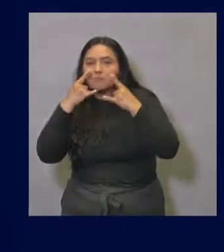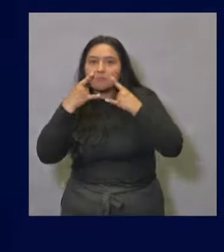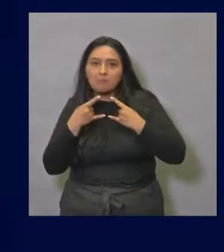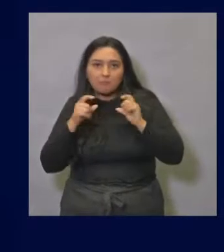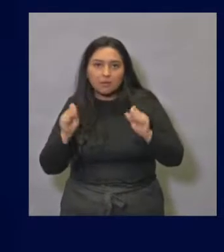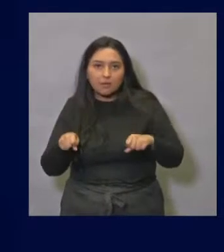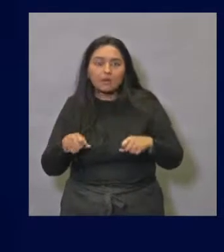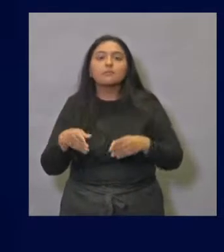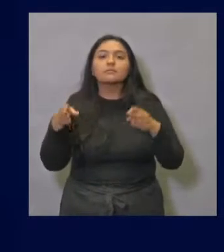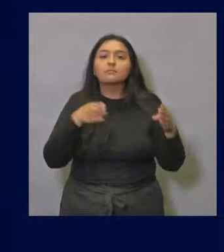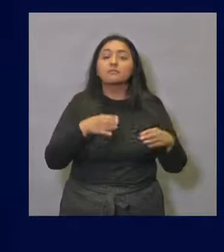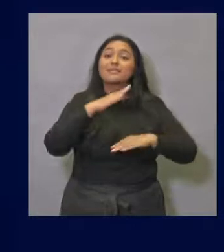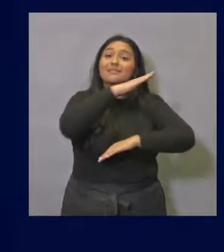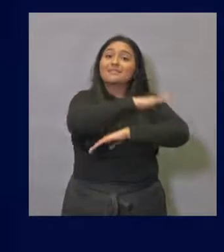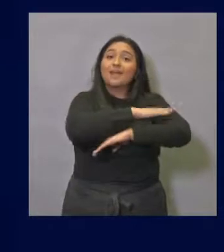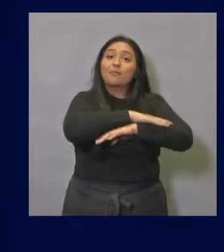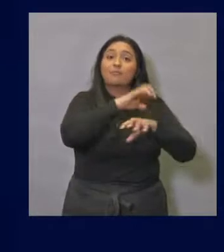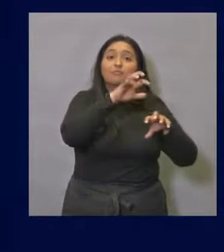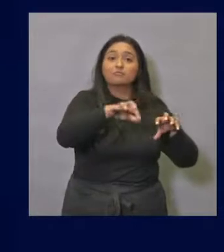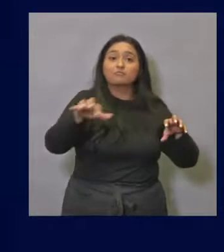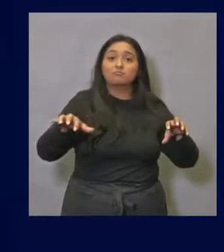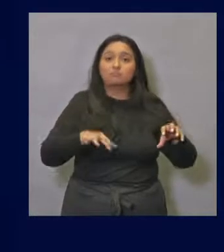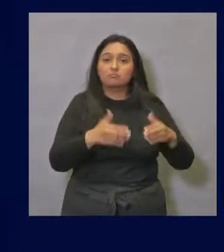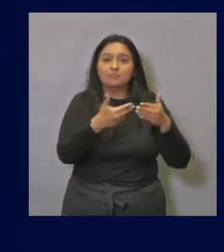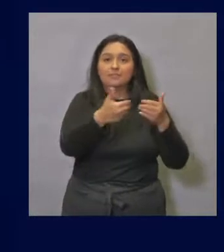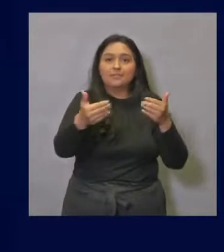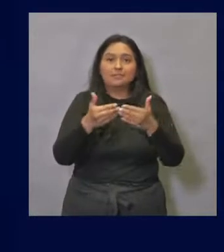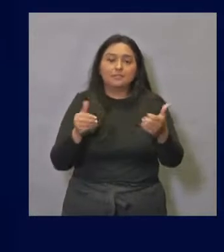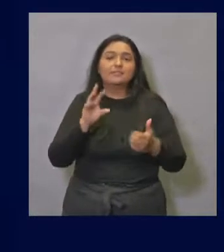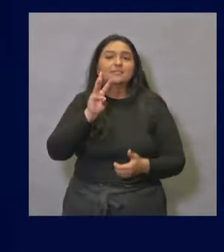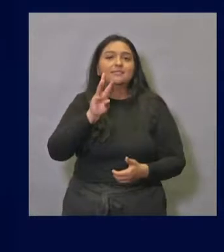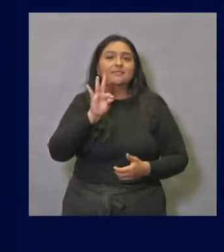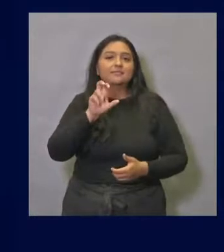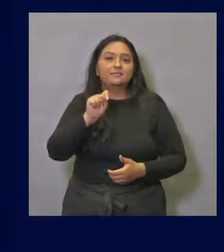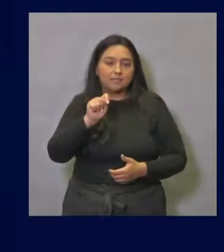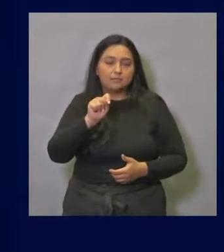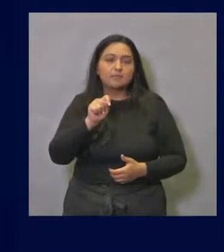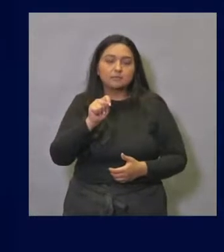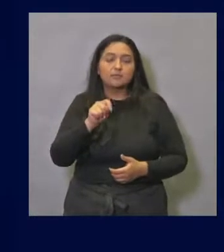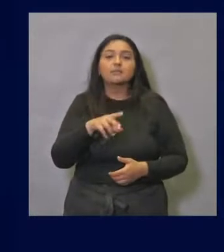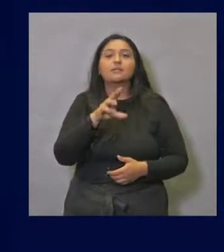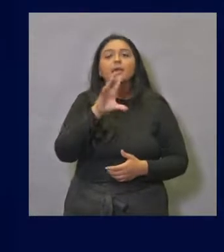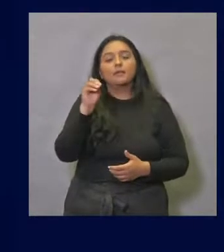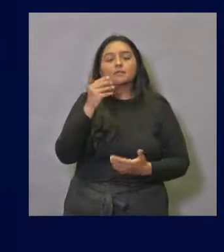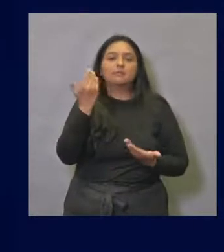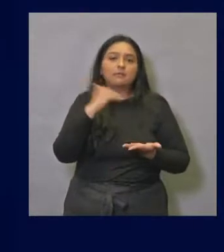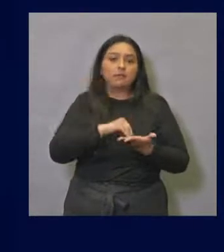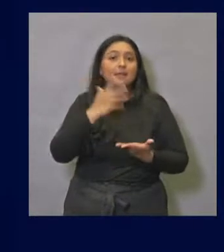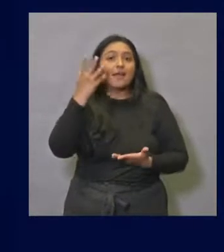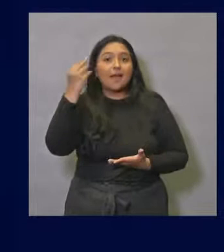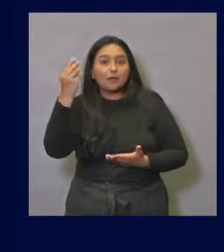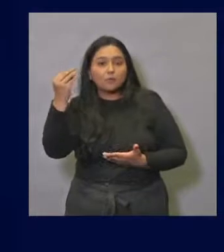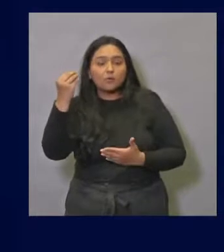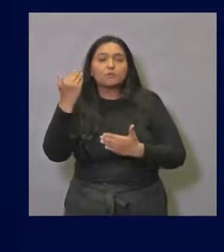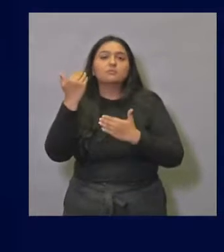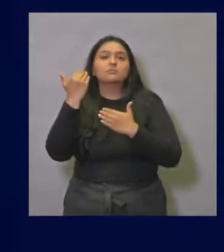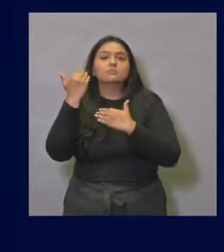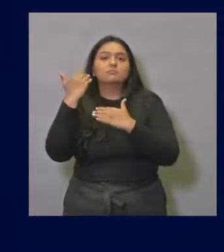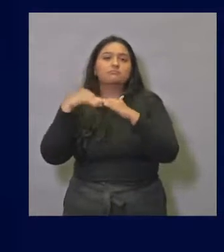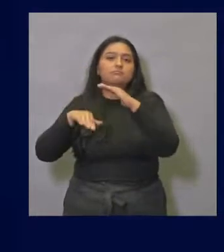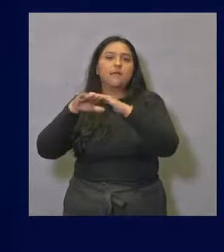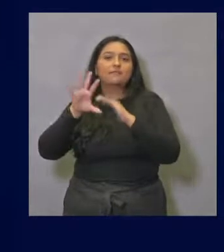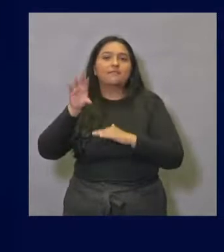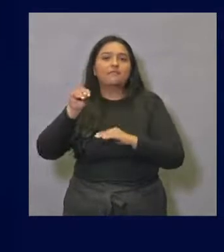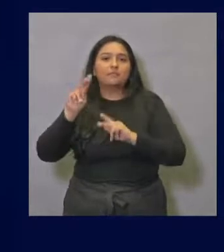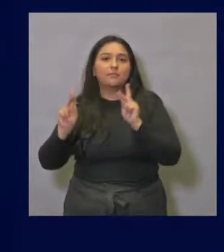of distance between tables and chairs. And outdoors, again, there's a maximum of 50 people. Seating at tables